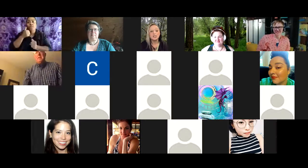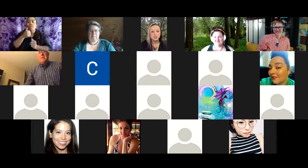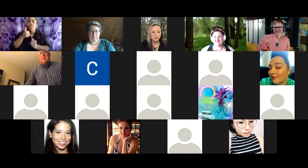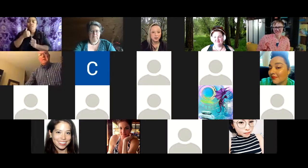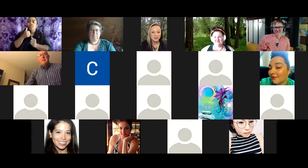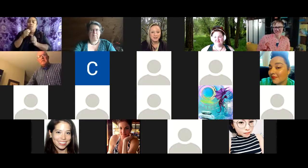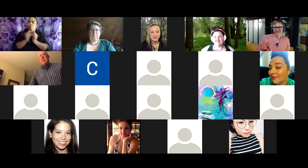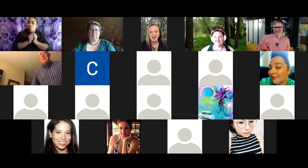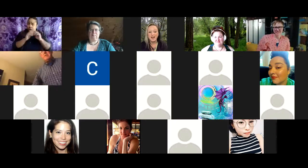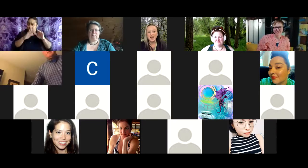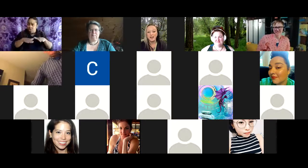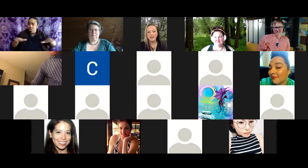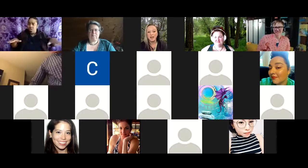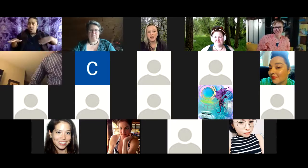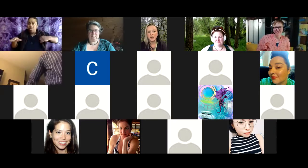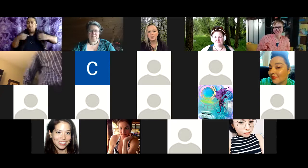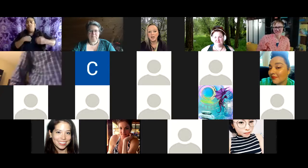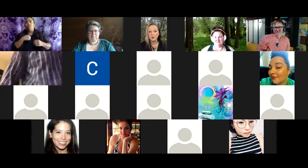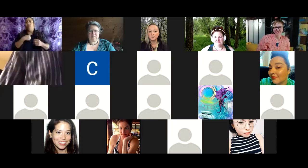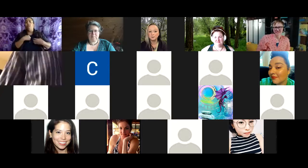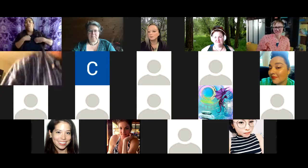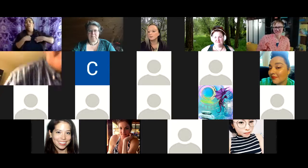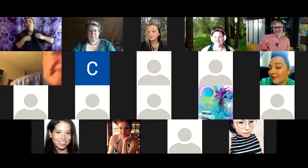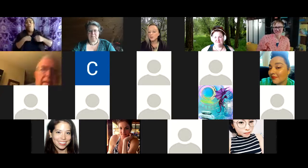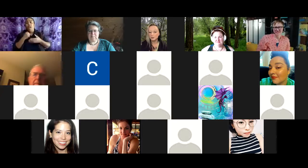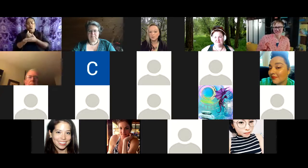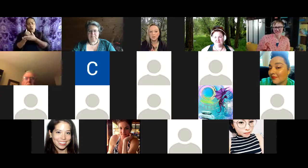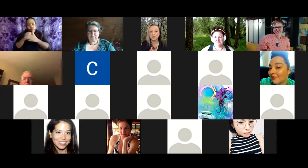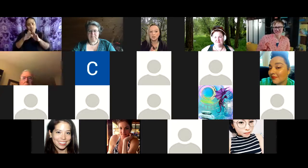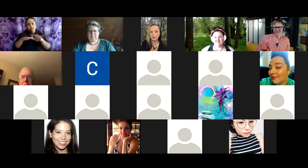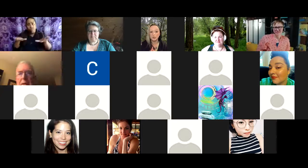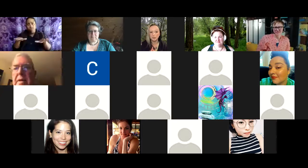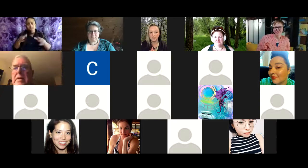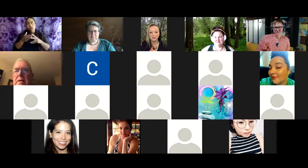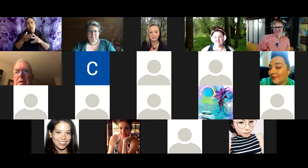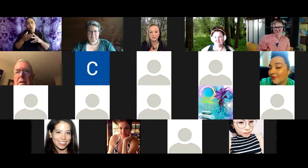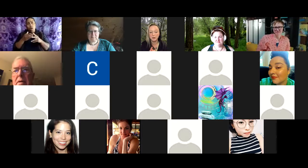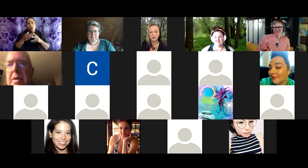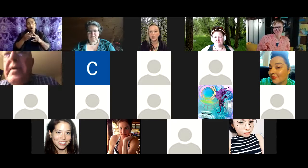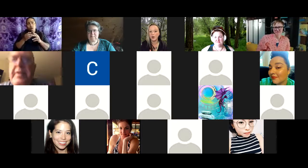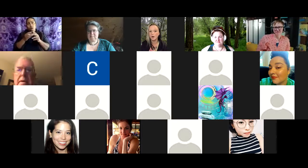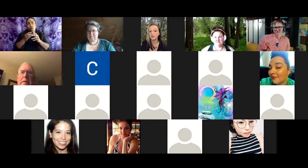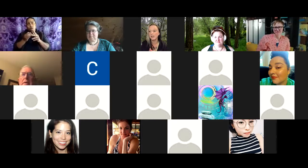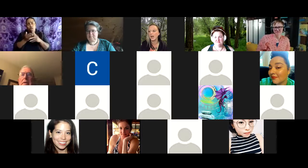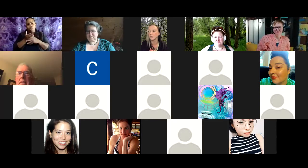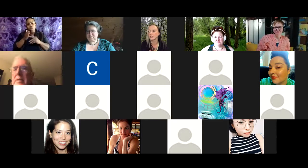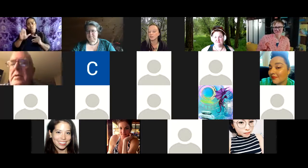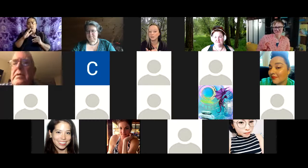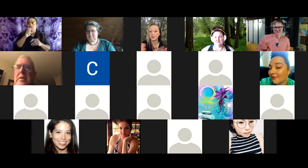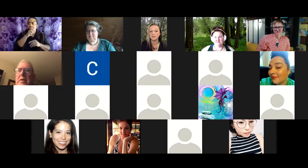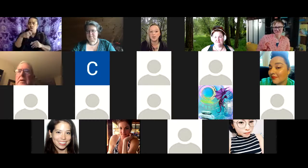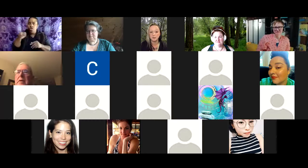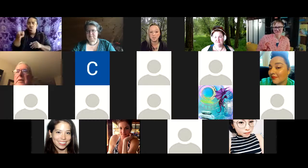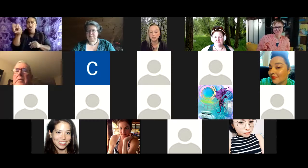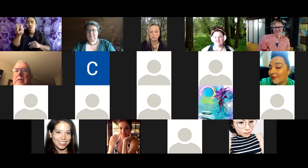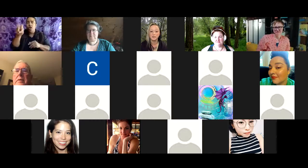with children, I help them through their journeys where they already have such a